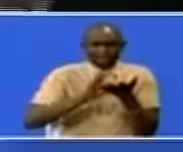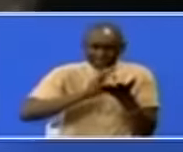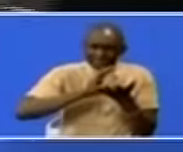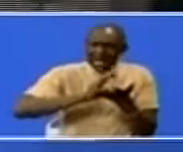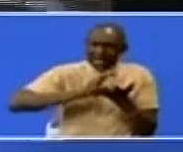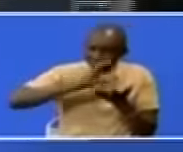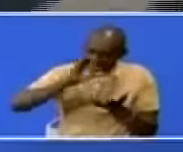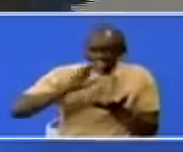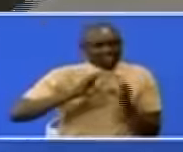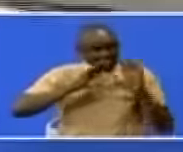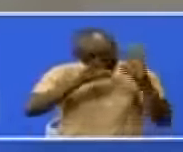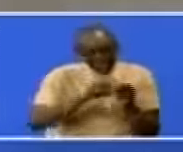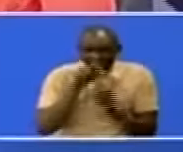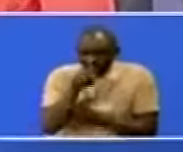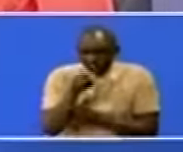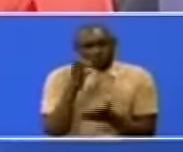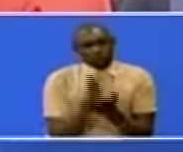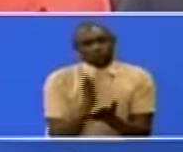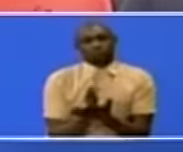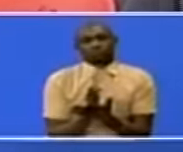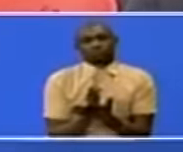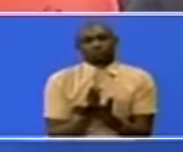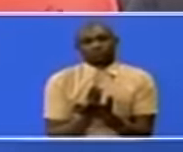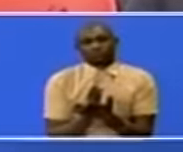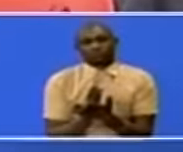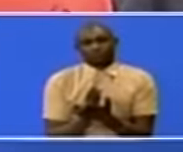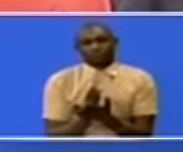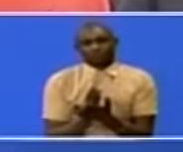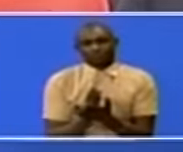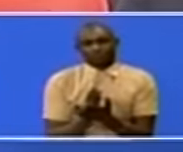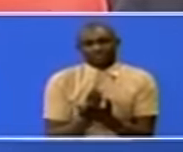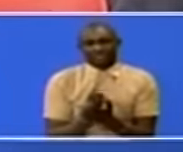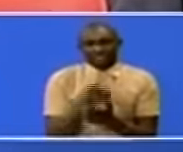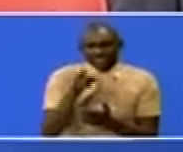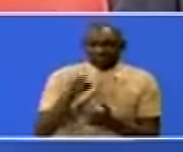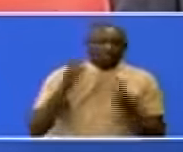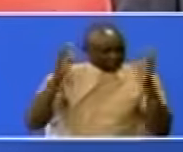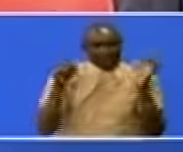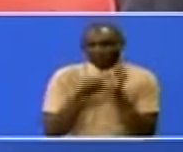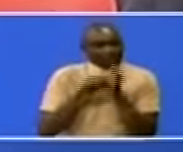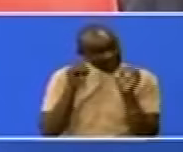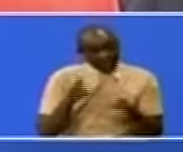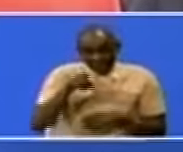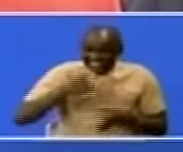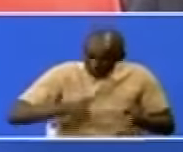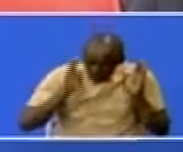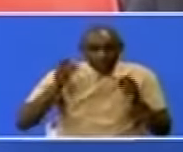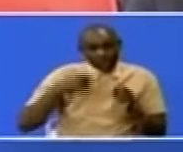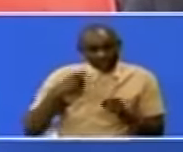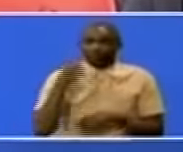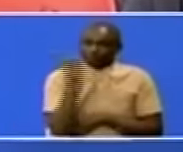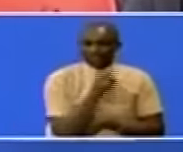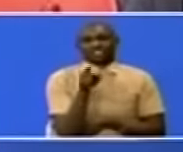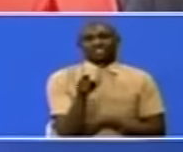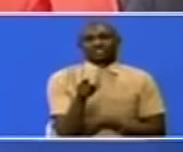has consistently fallen below targets. Building a road is not a big deal, but this road is going to be that for the next 15